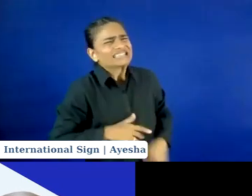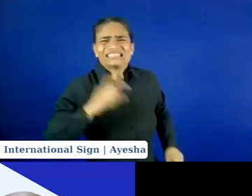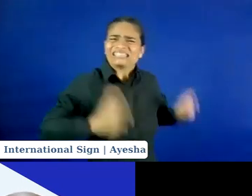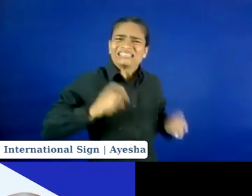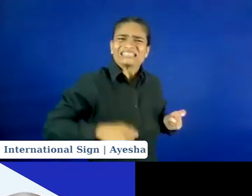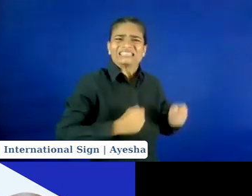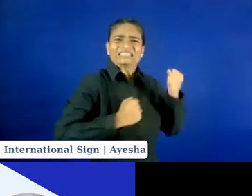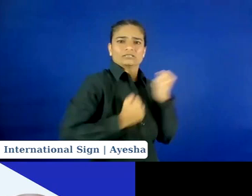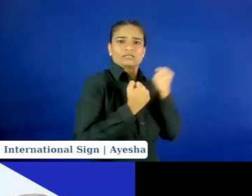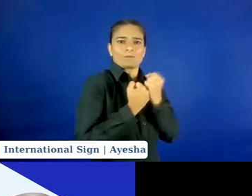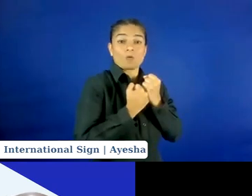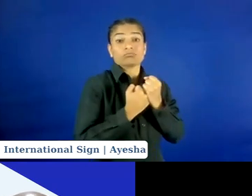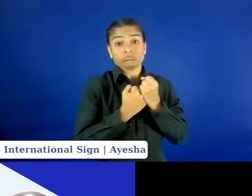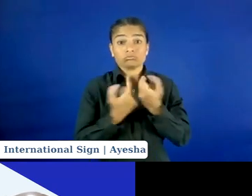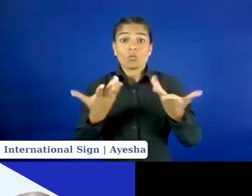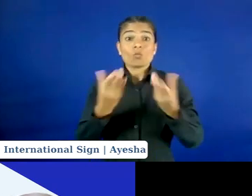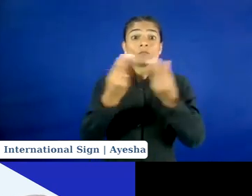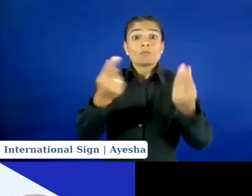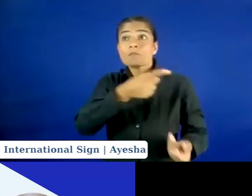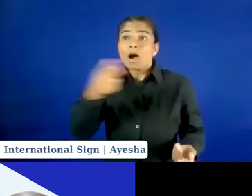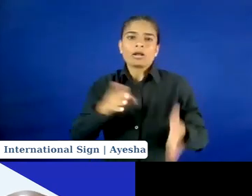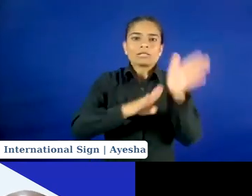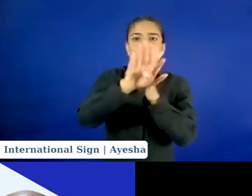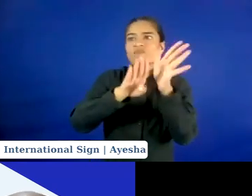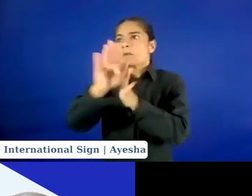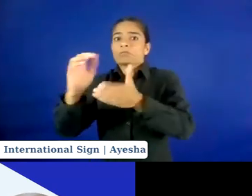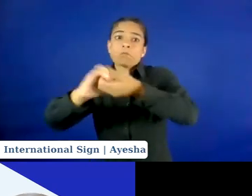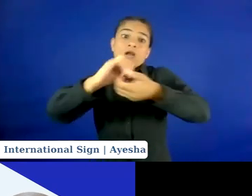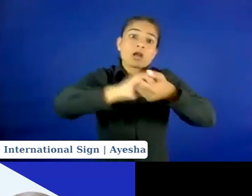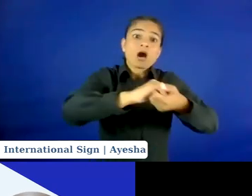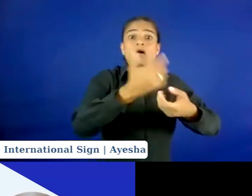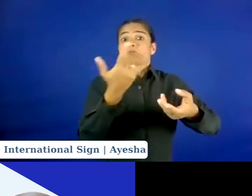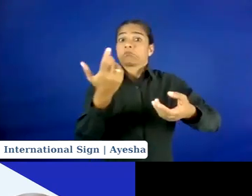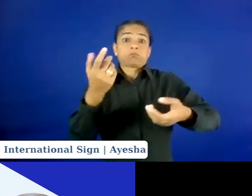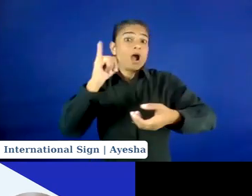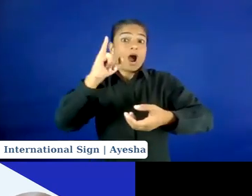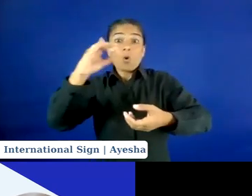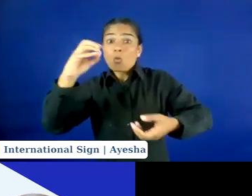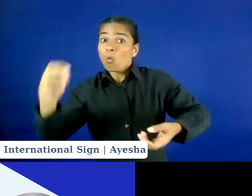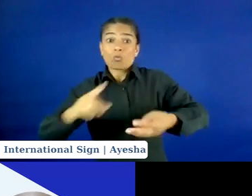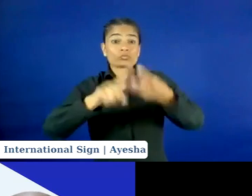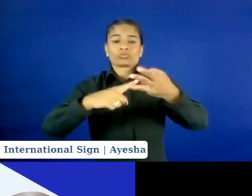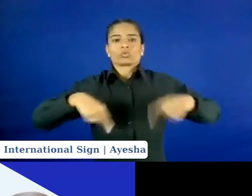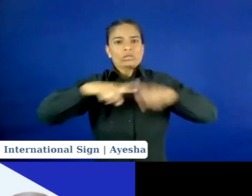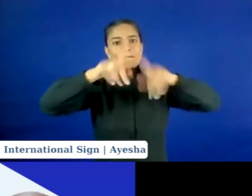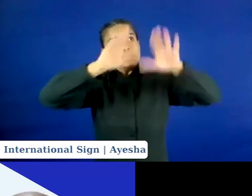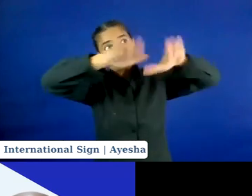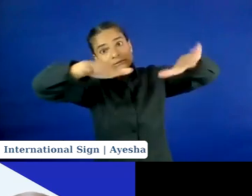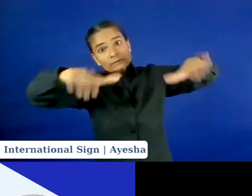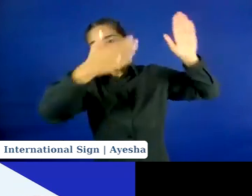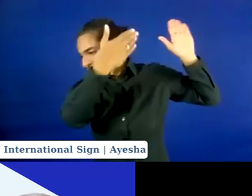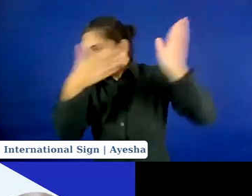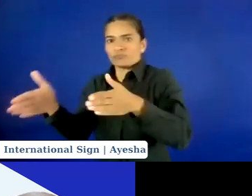ILO included, we need to put our attention and focus and ensure that our interventions